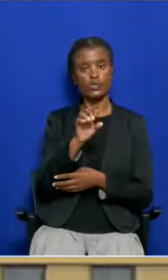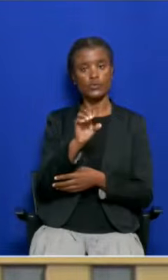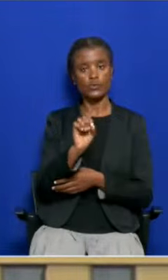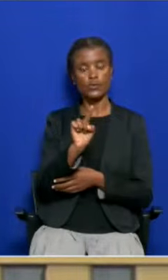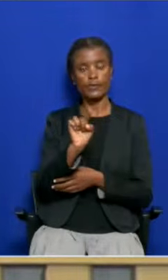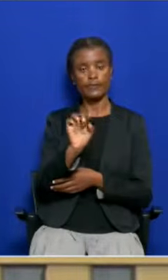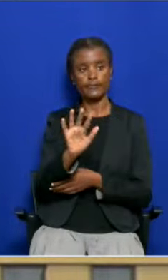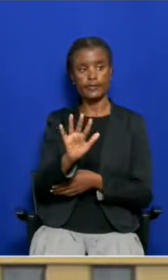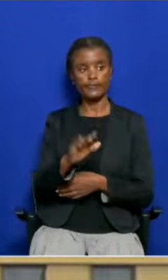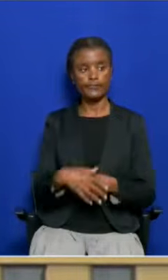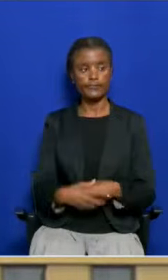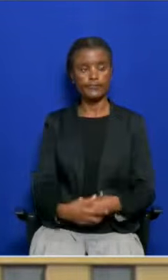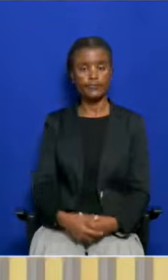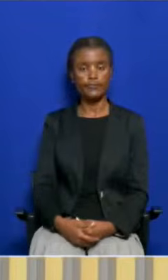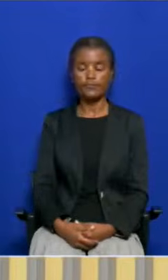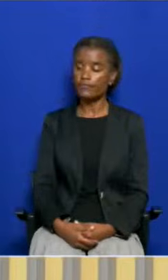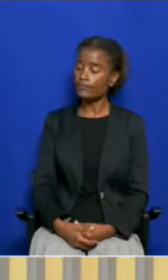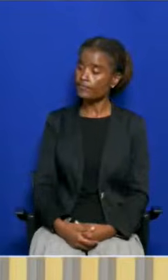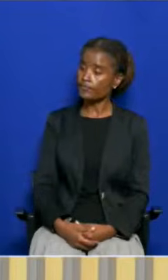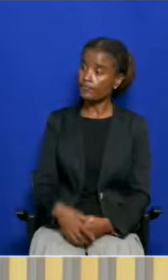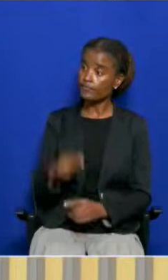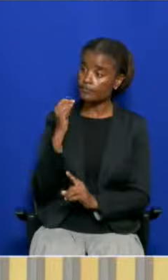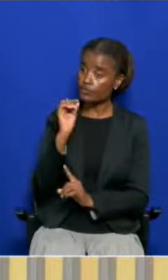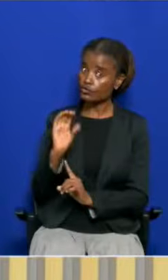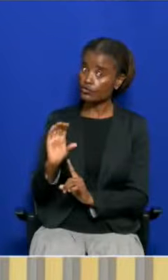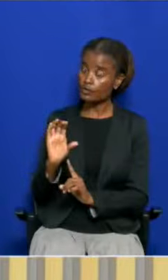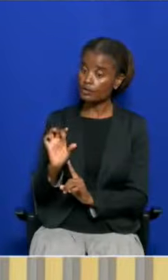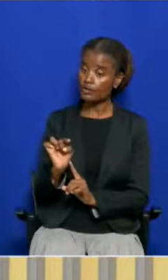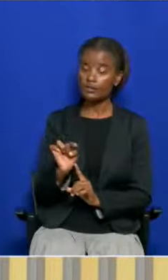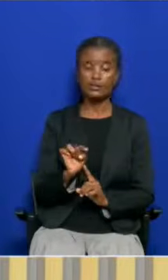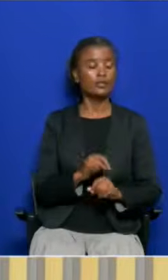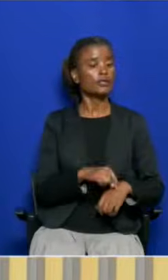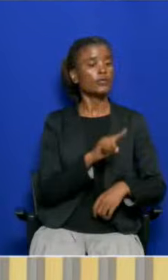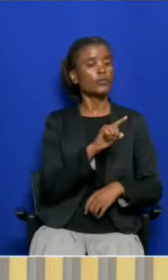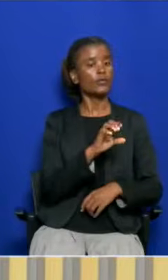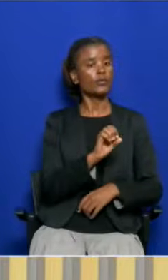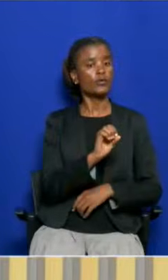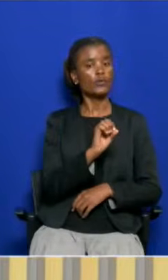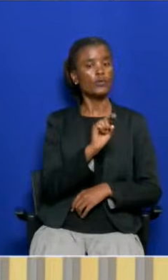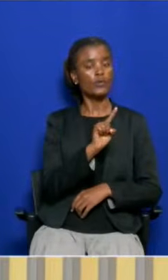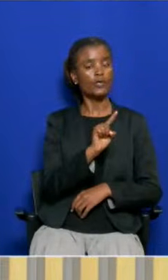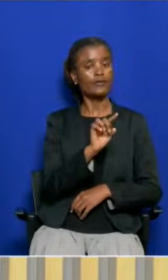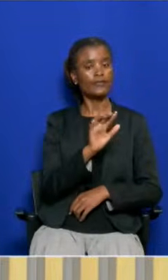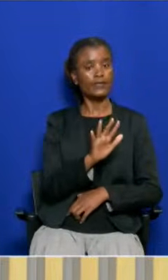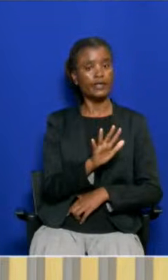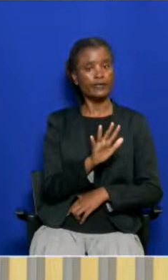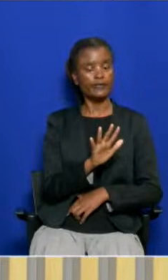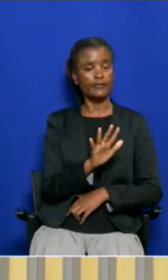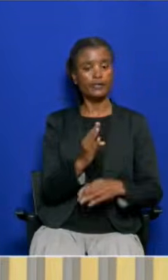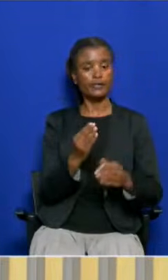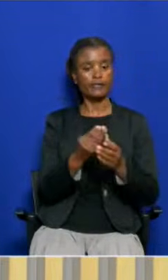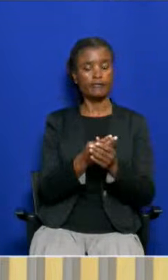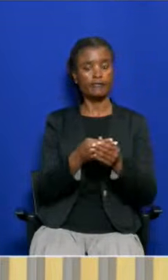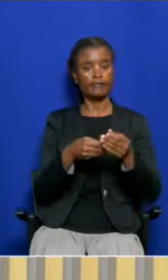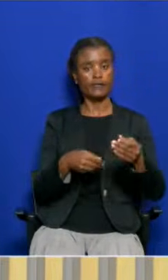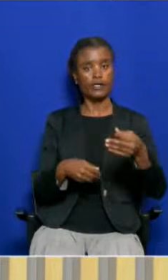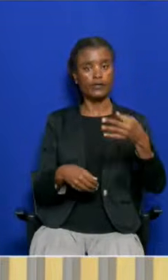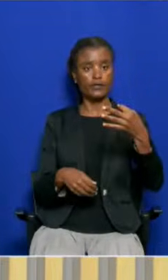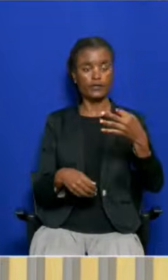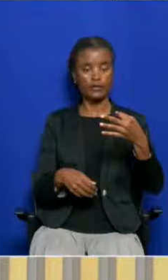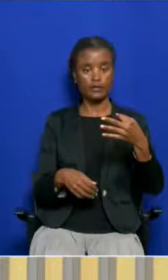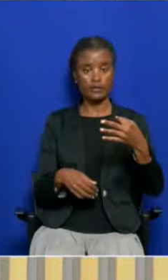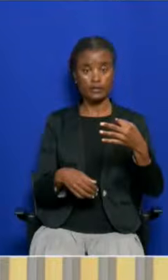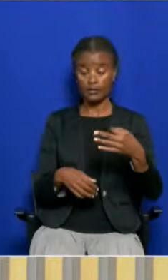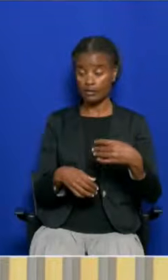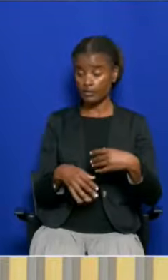Mr. Chaskasan, are you, 1015, file 3. are you still coming back to